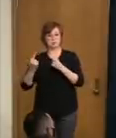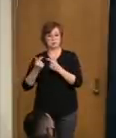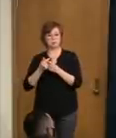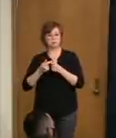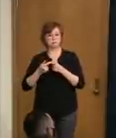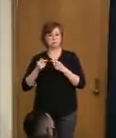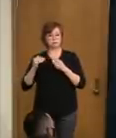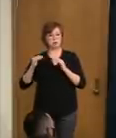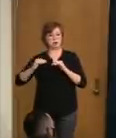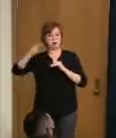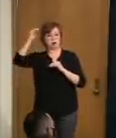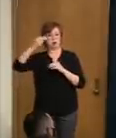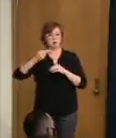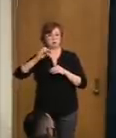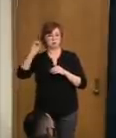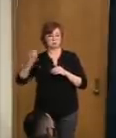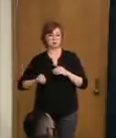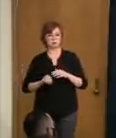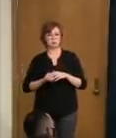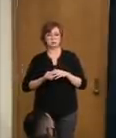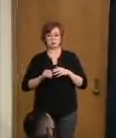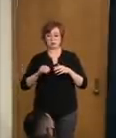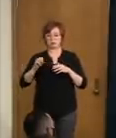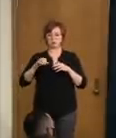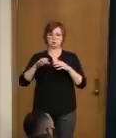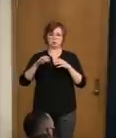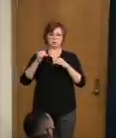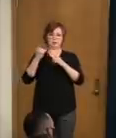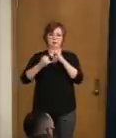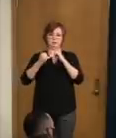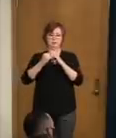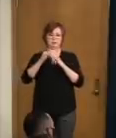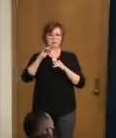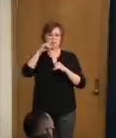us to, come out of the pandemic by late summer.